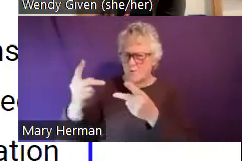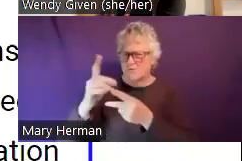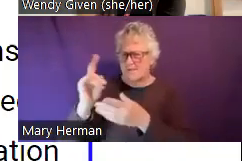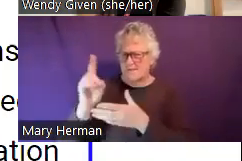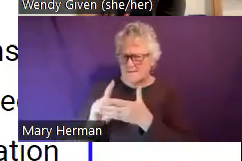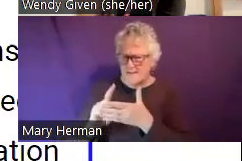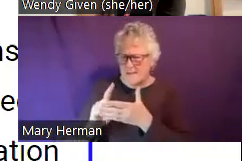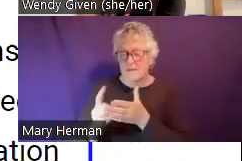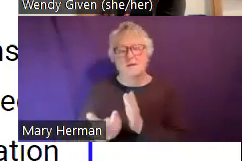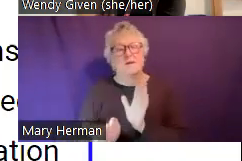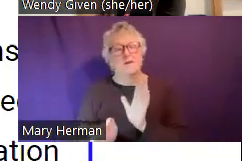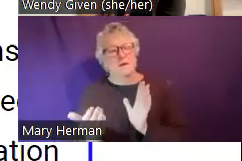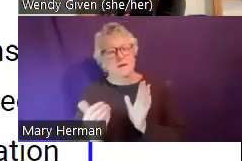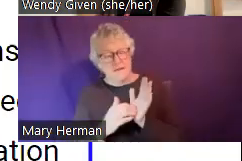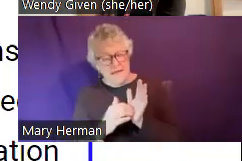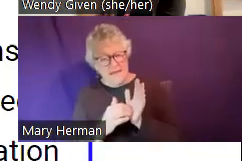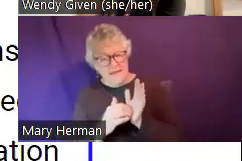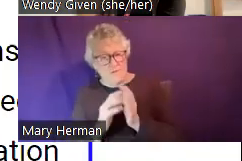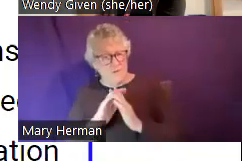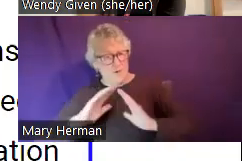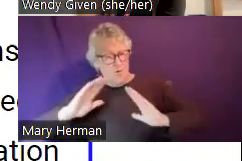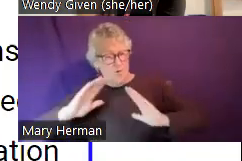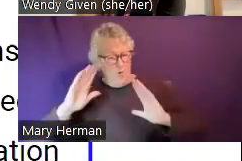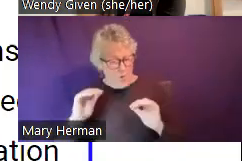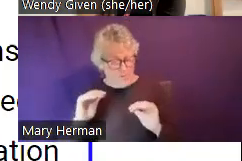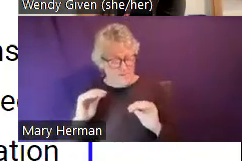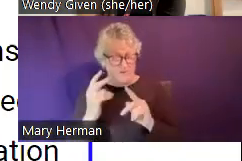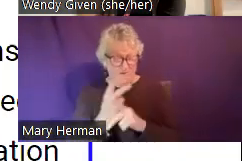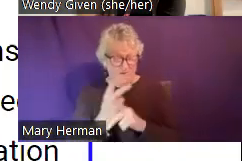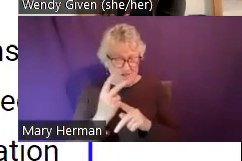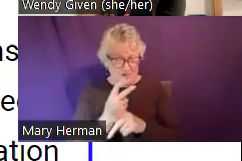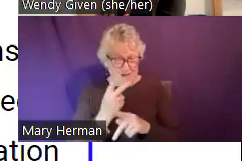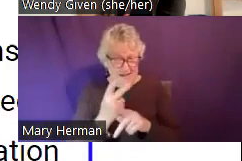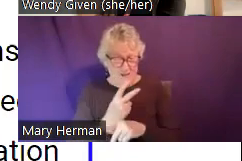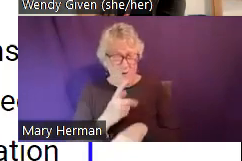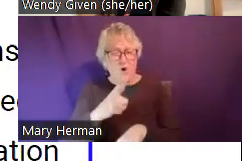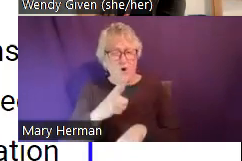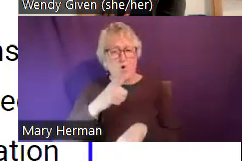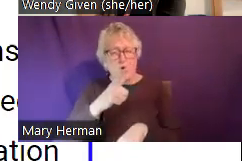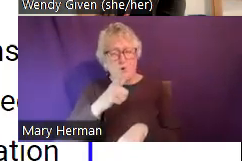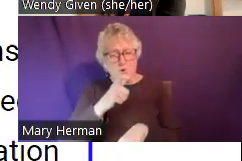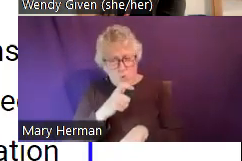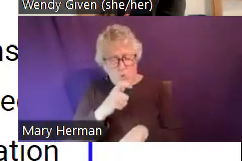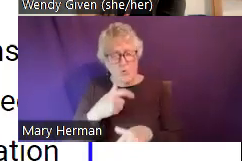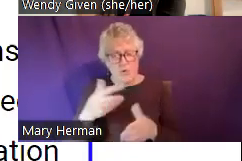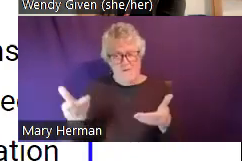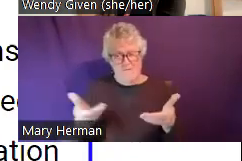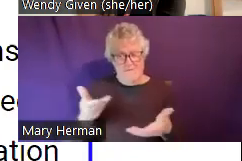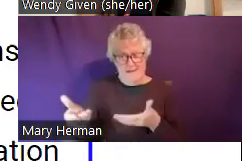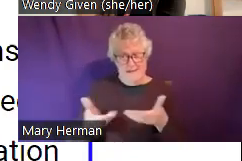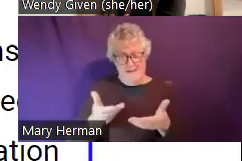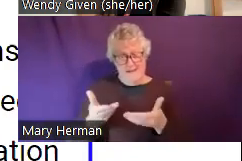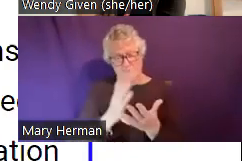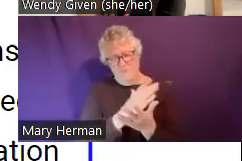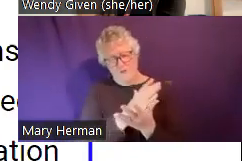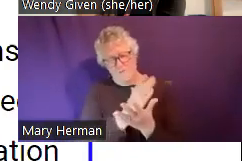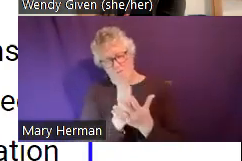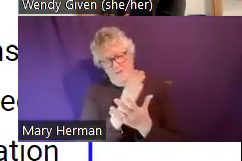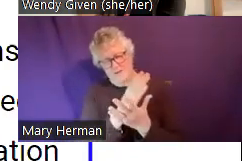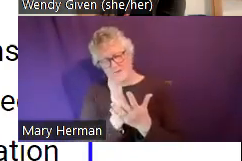be able to figure out who will be inviting sometime in